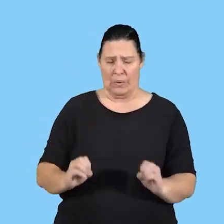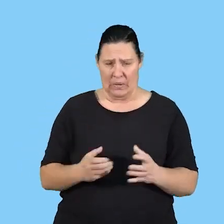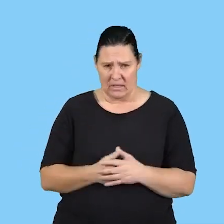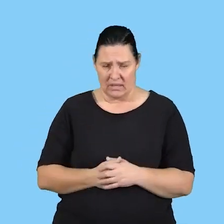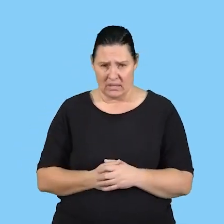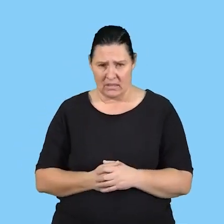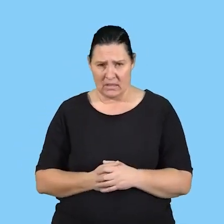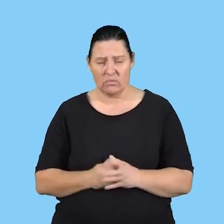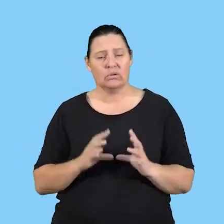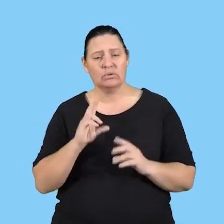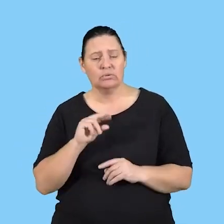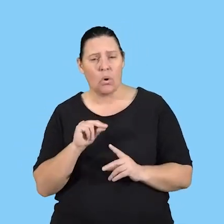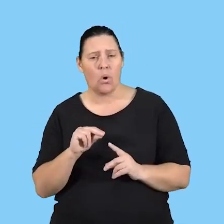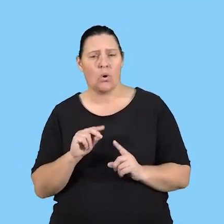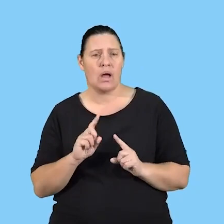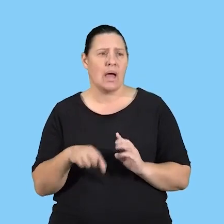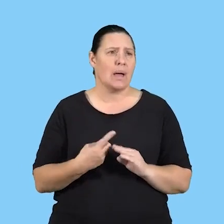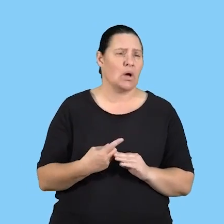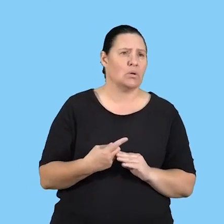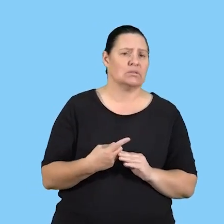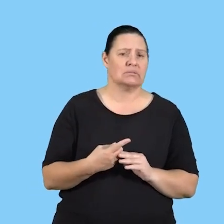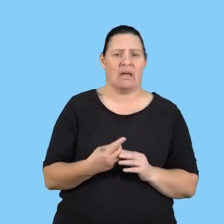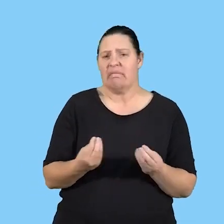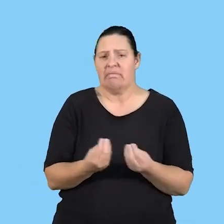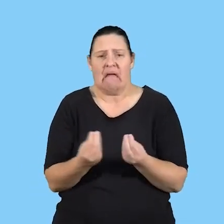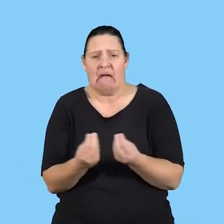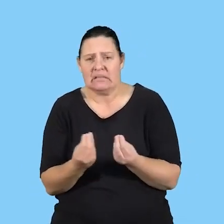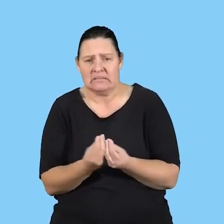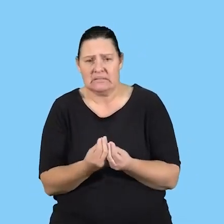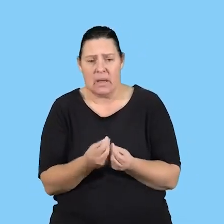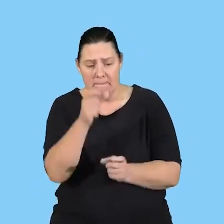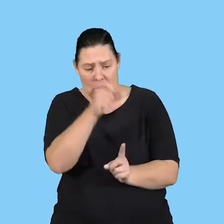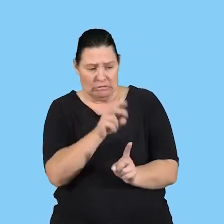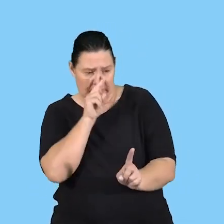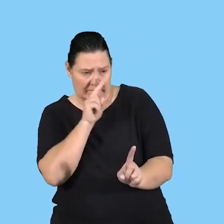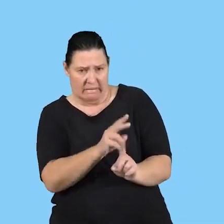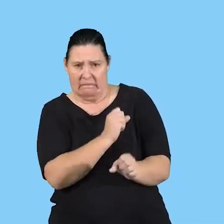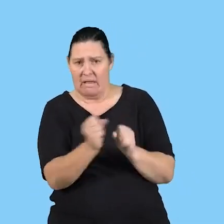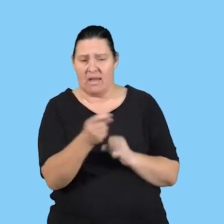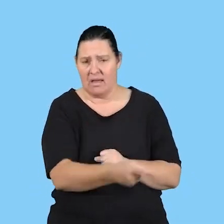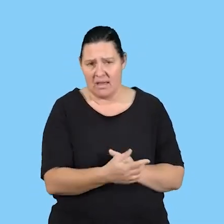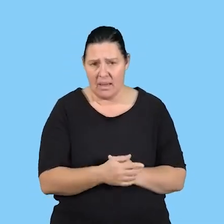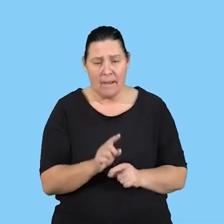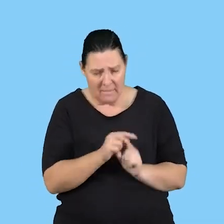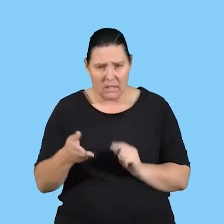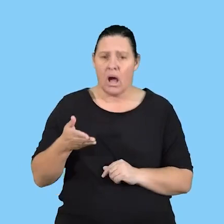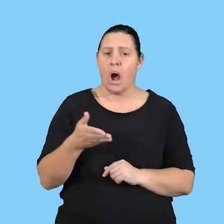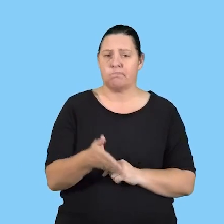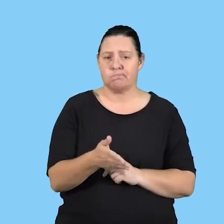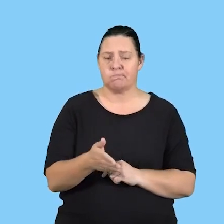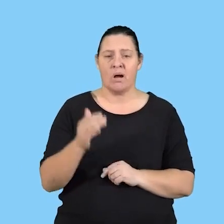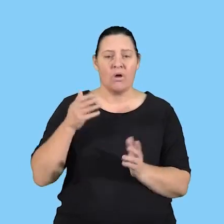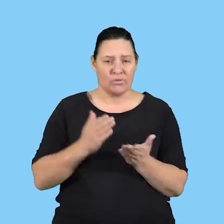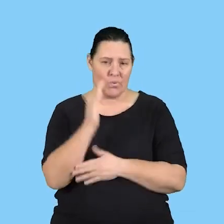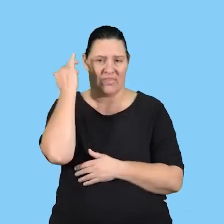example. So we're talking about things that nobody has ever seen, but they